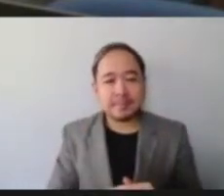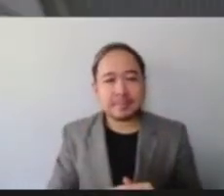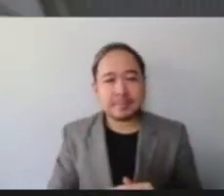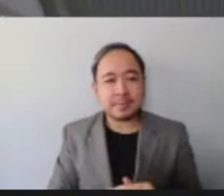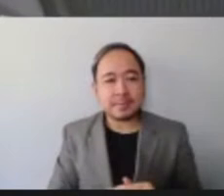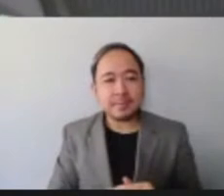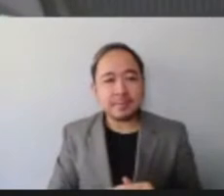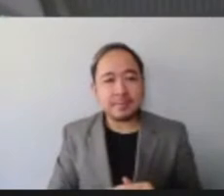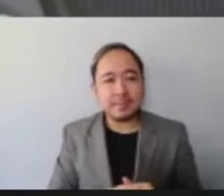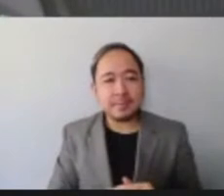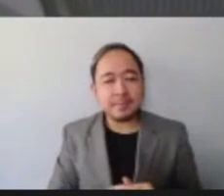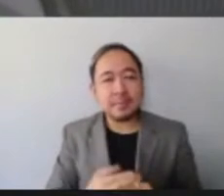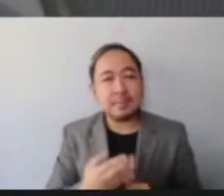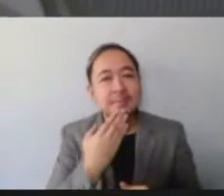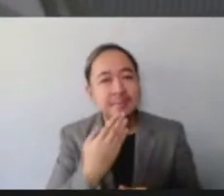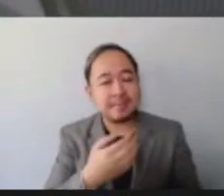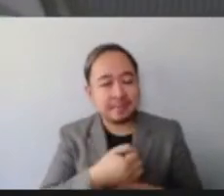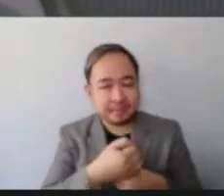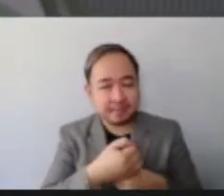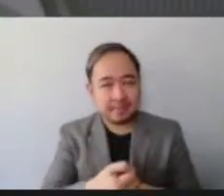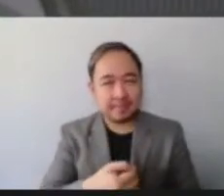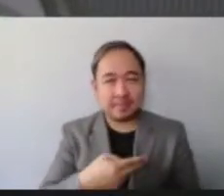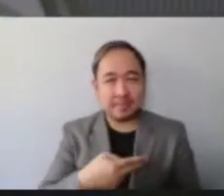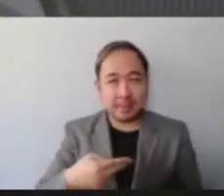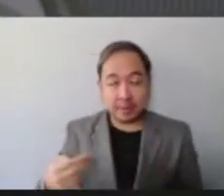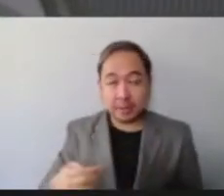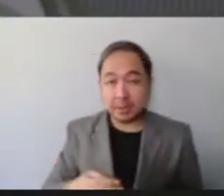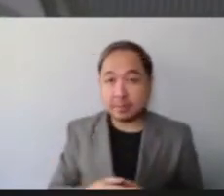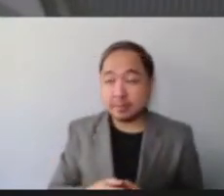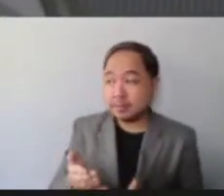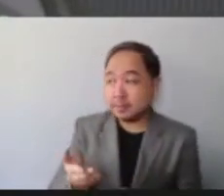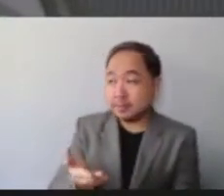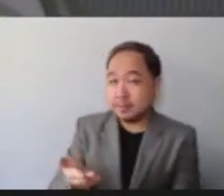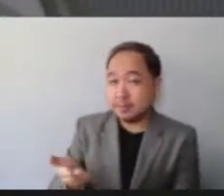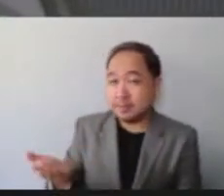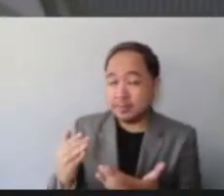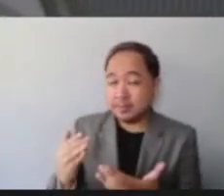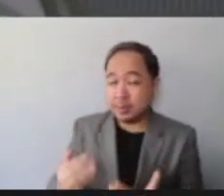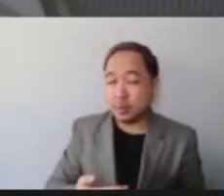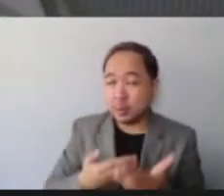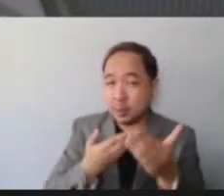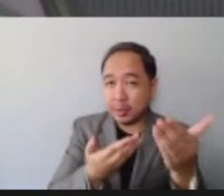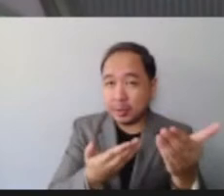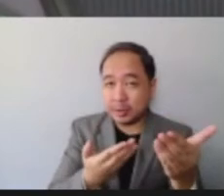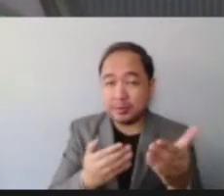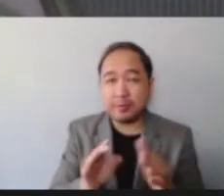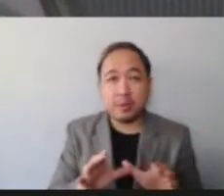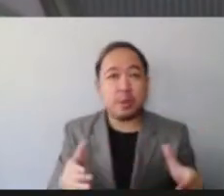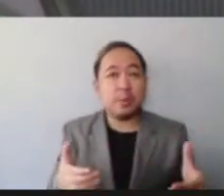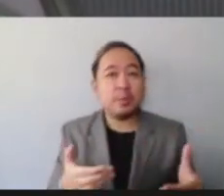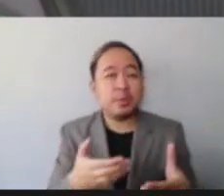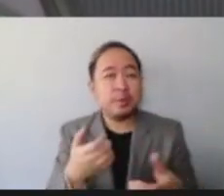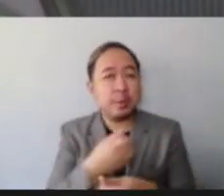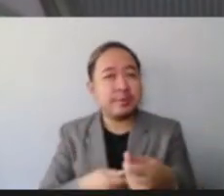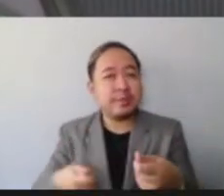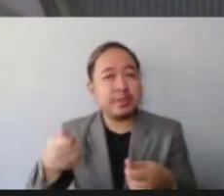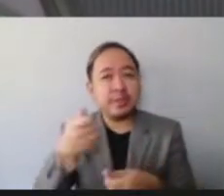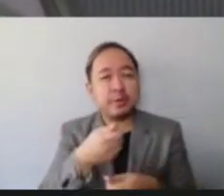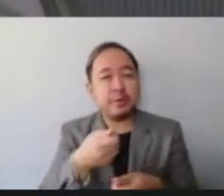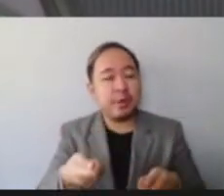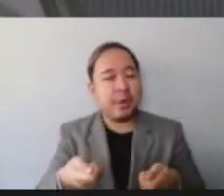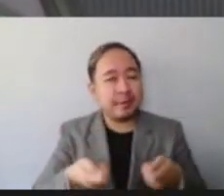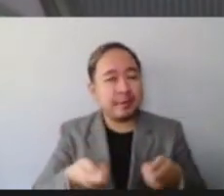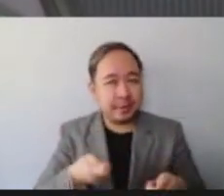is the delegate over Indonesia are there any other nominations uh for the Bureau of senior officials segment of the